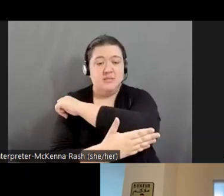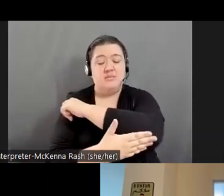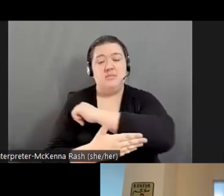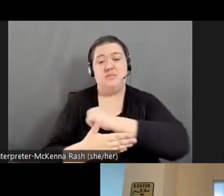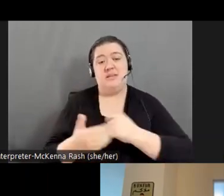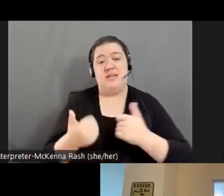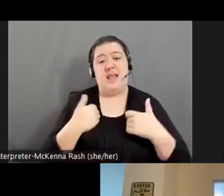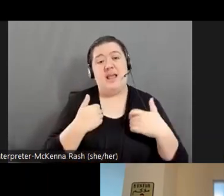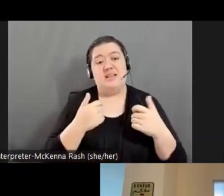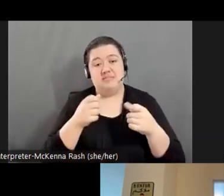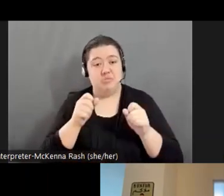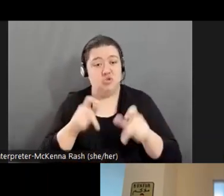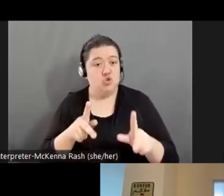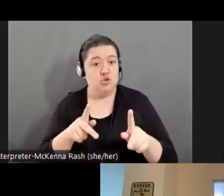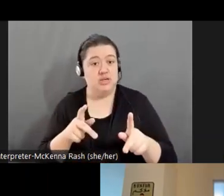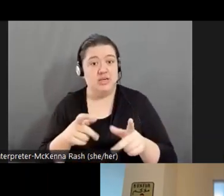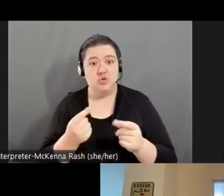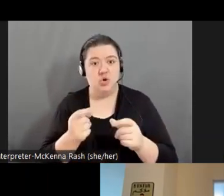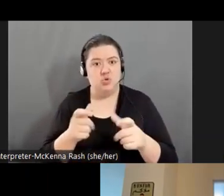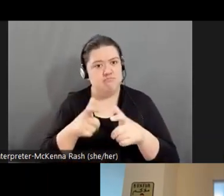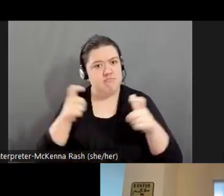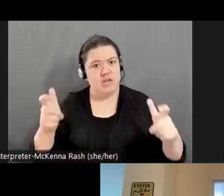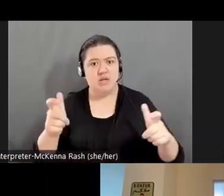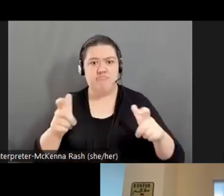to support a larger act,